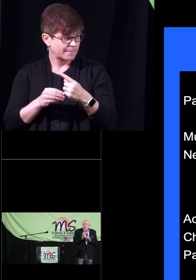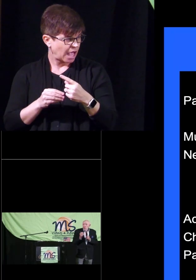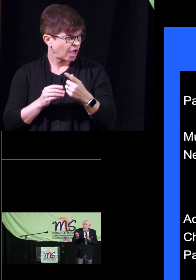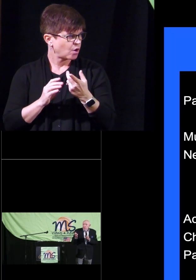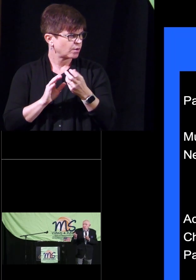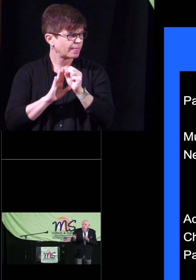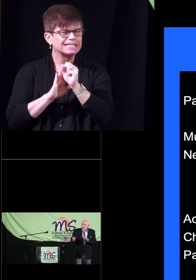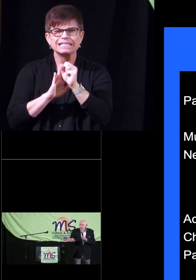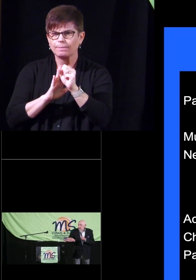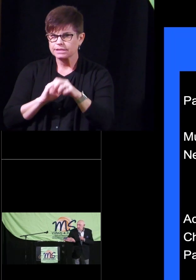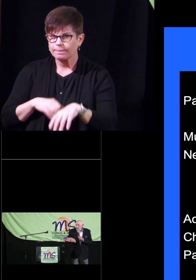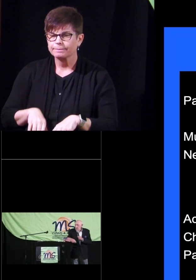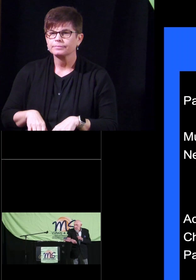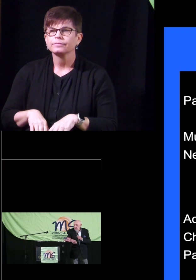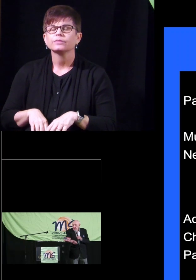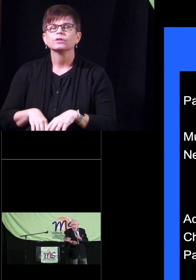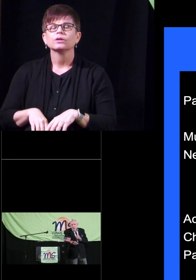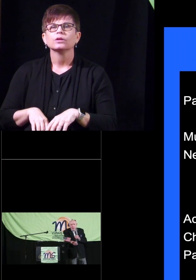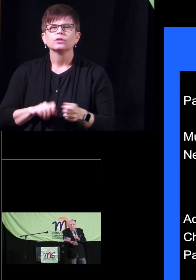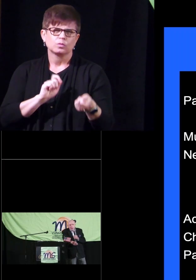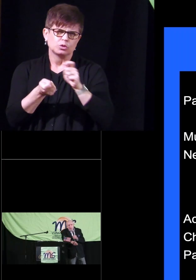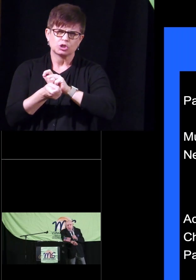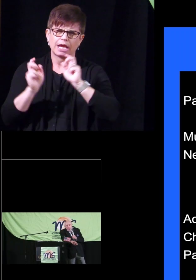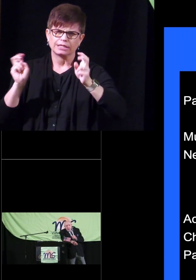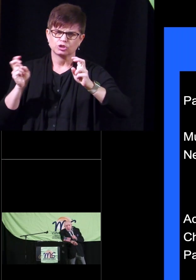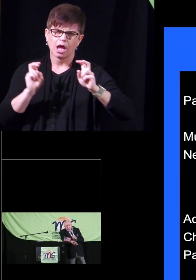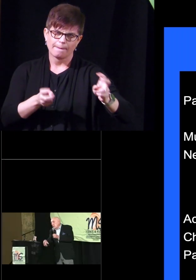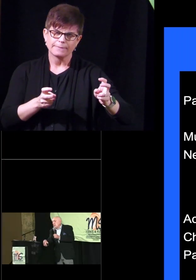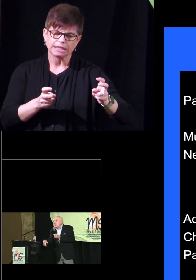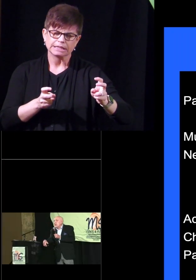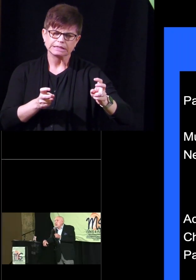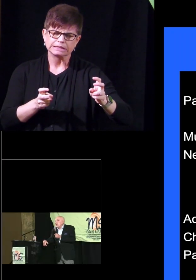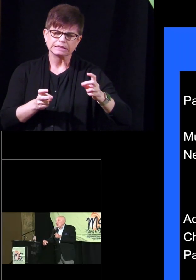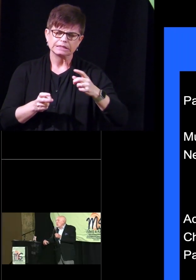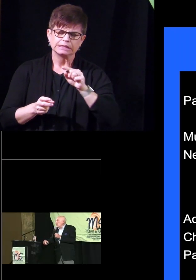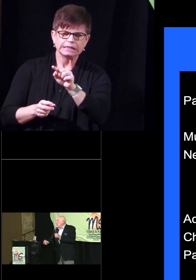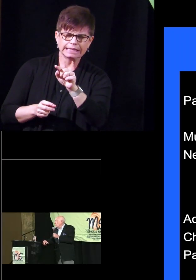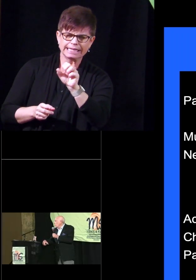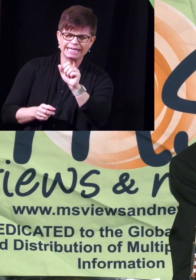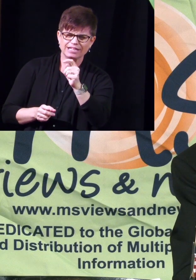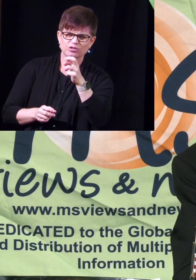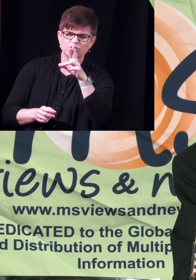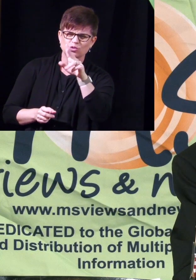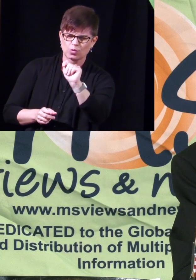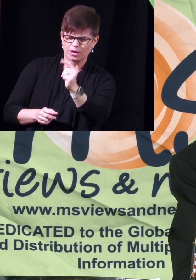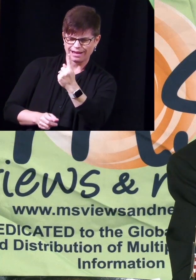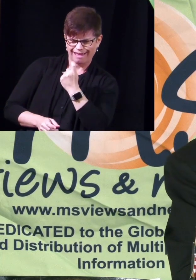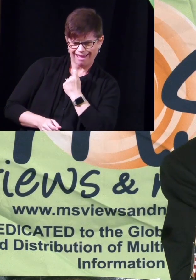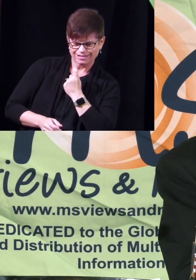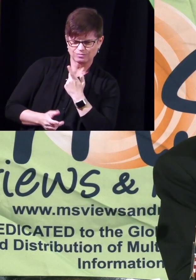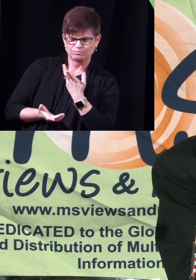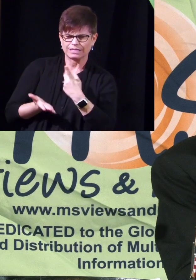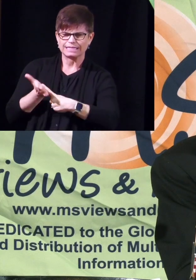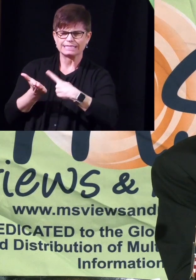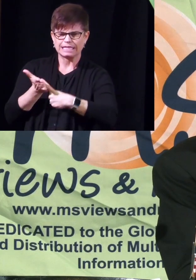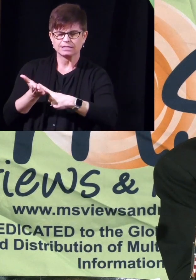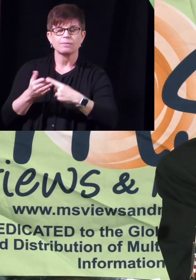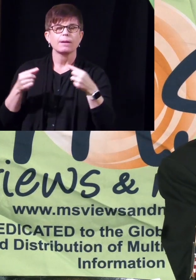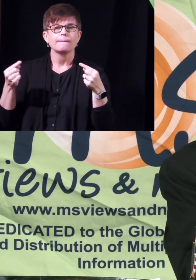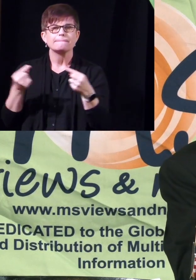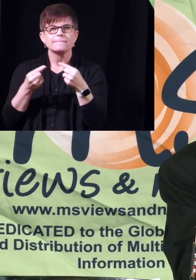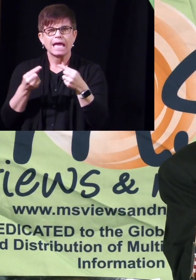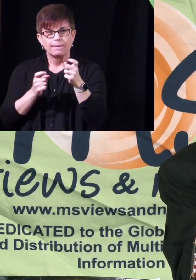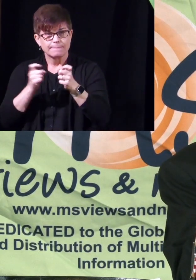aspect, this next topic's symptom that Stuart chose for me to refer to briefly is about pain management in